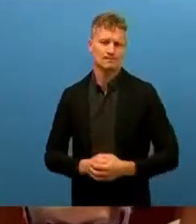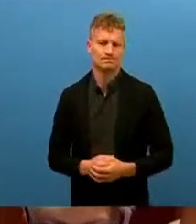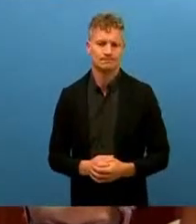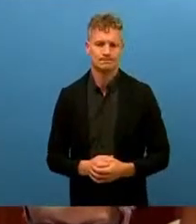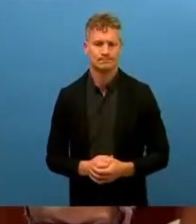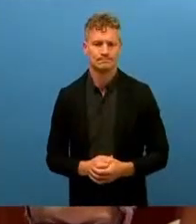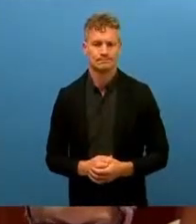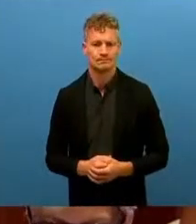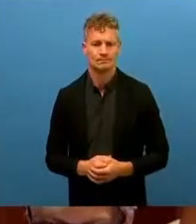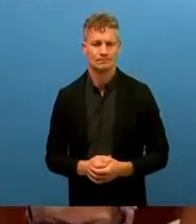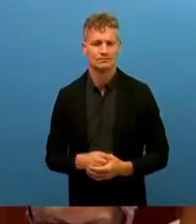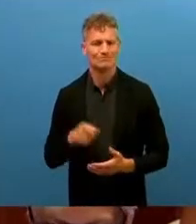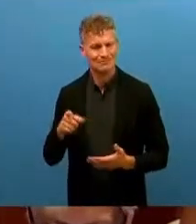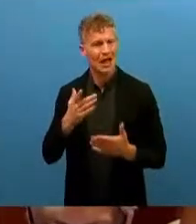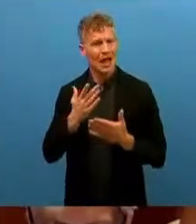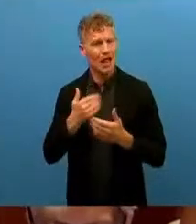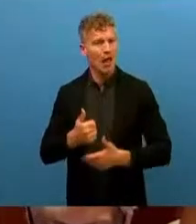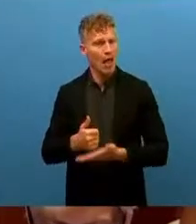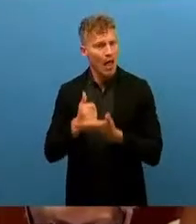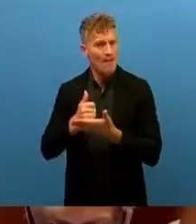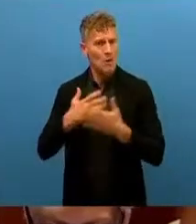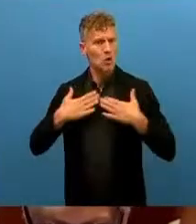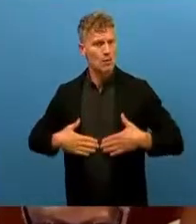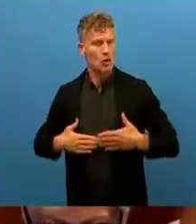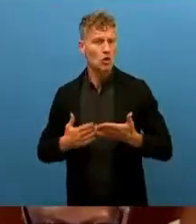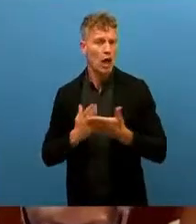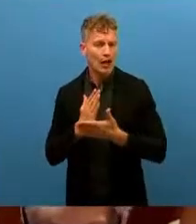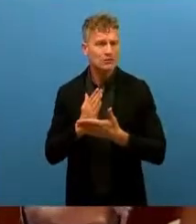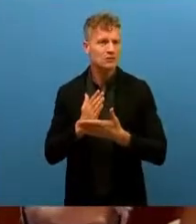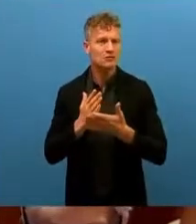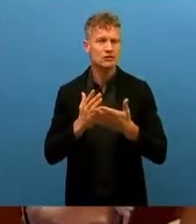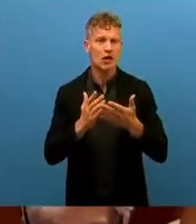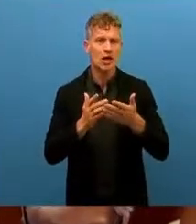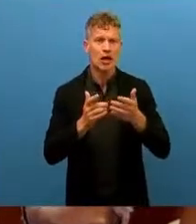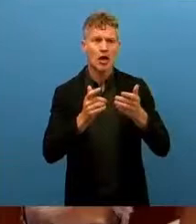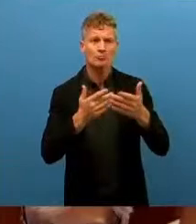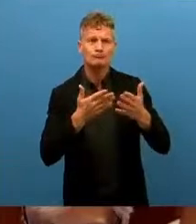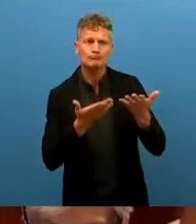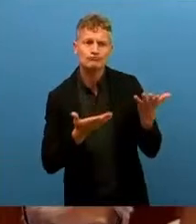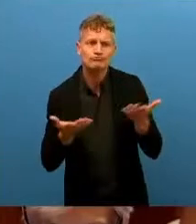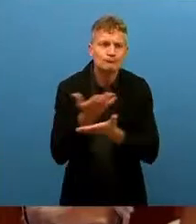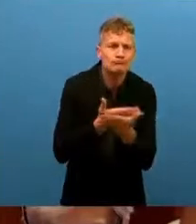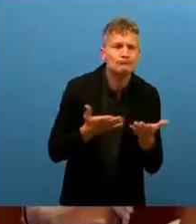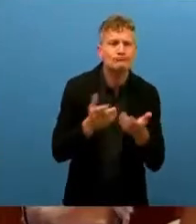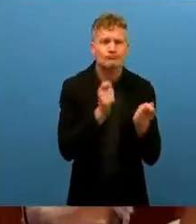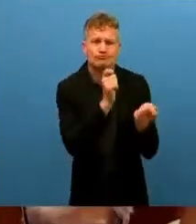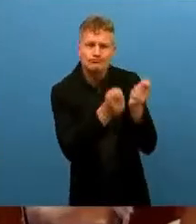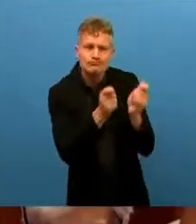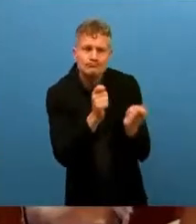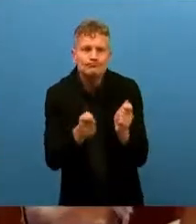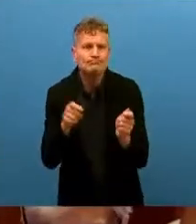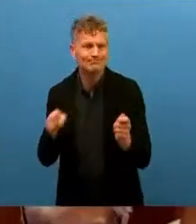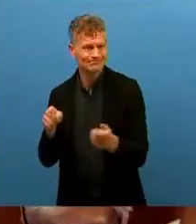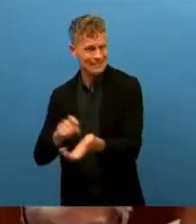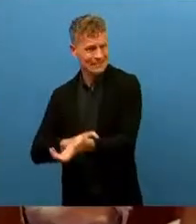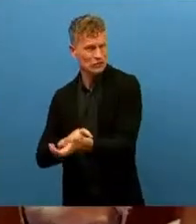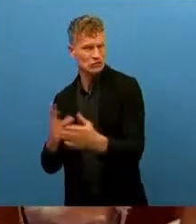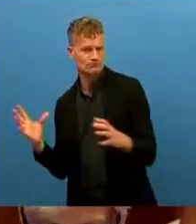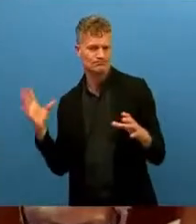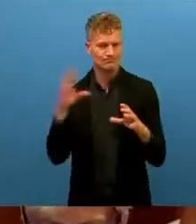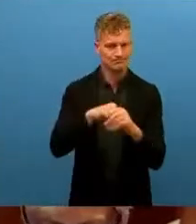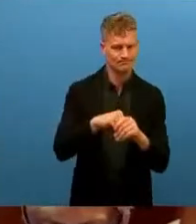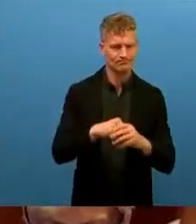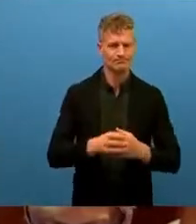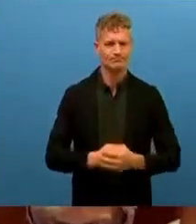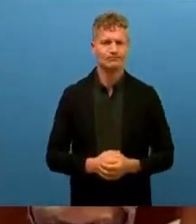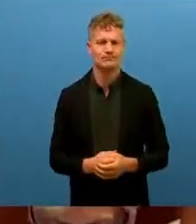which includes recommendations for actions and next steps, was submitted to the Council and adopted in the last